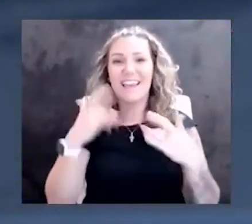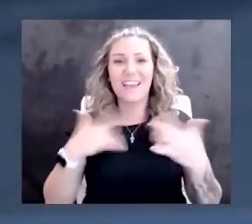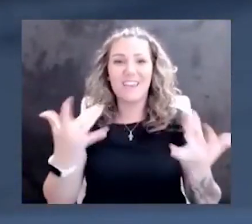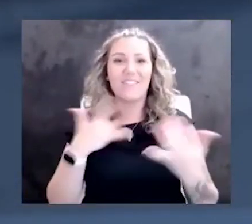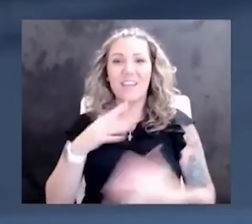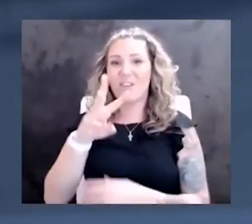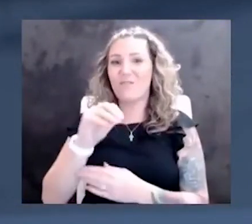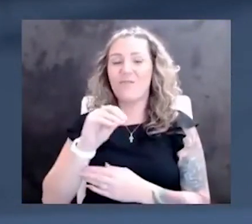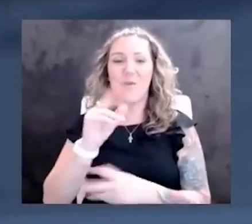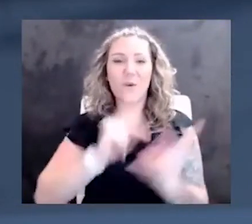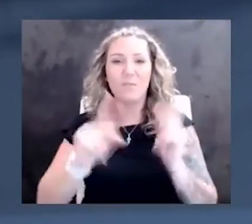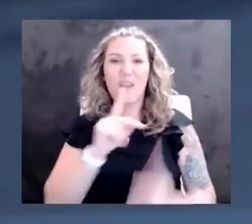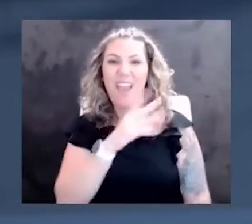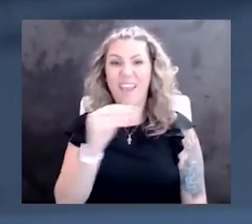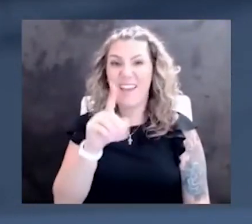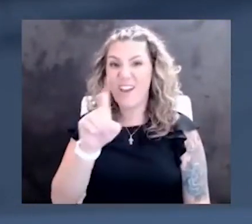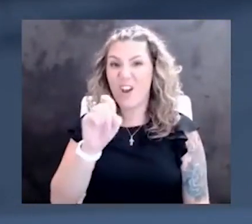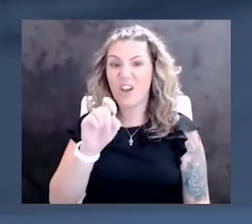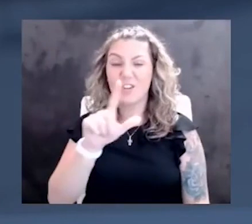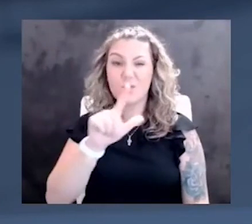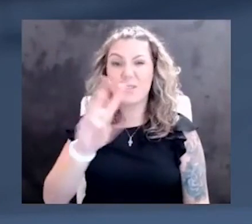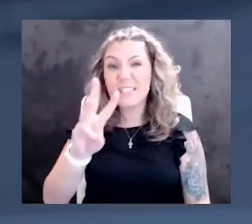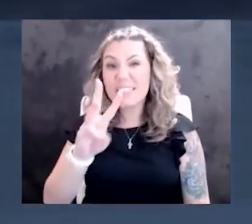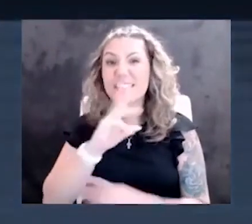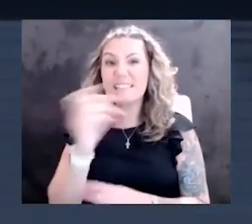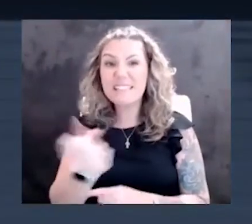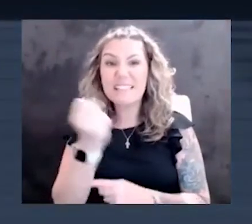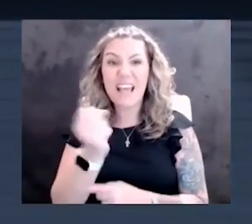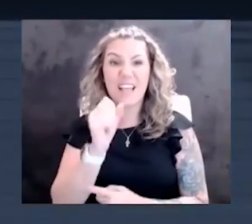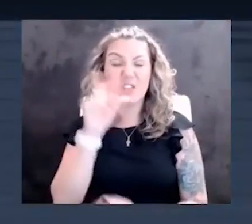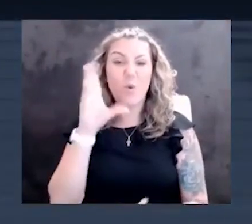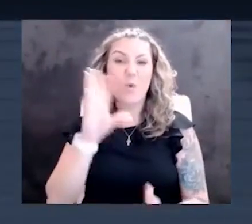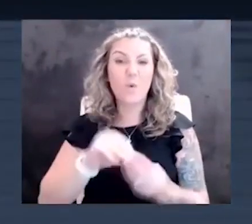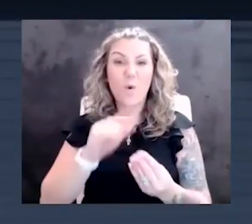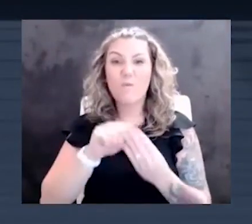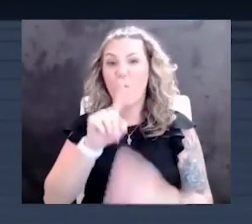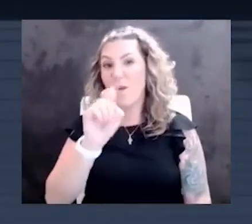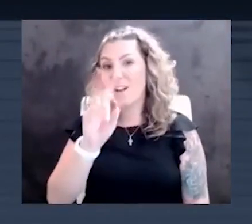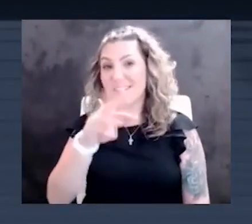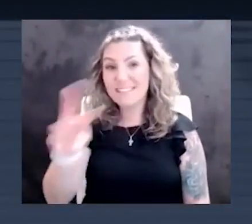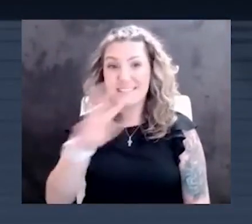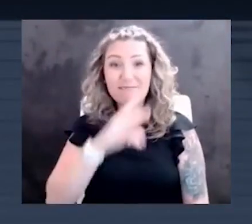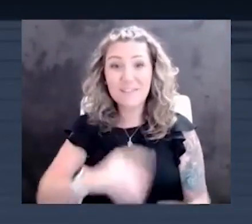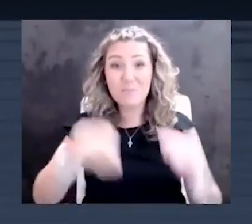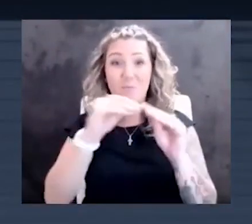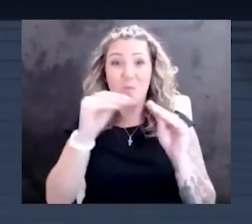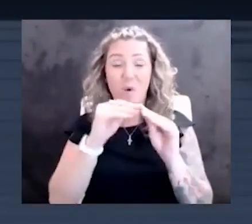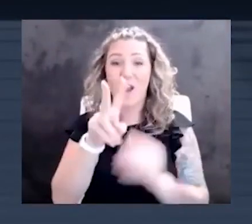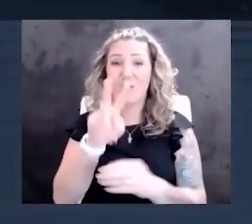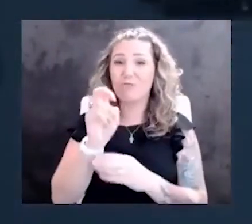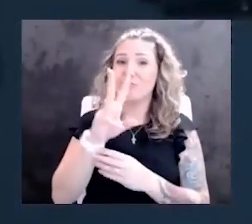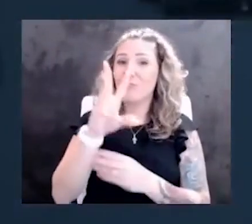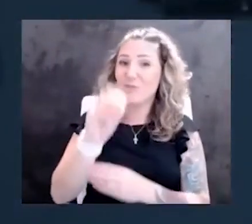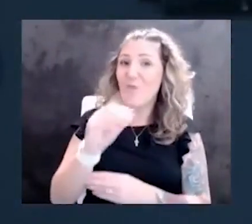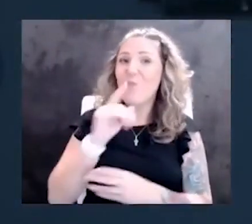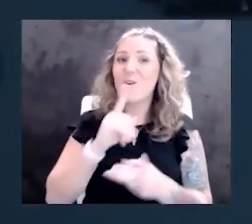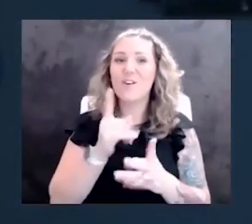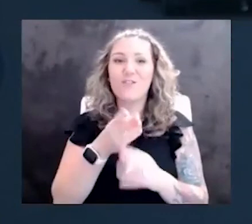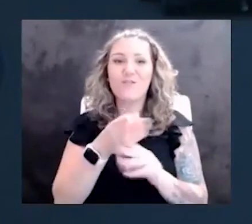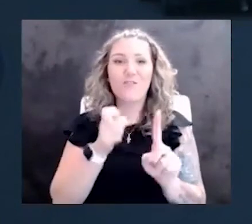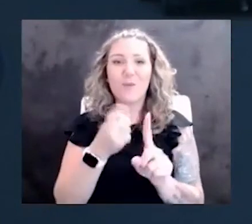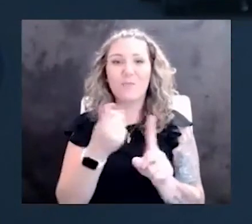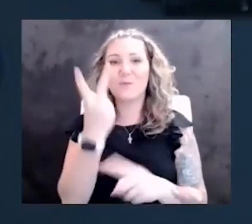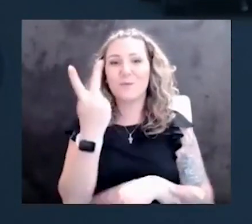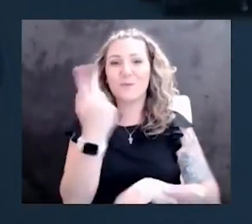and 126 Saturday for a total of 166 more people vaccinated, and there were 240 tests given over those 2 days as well. Thank you so much for doing